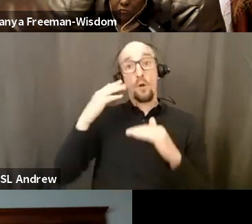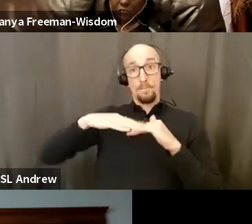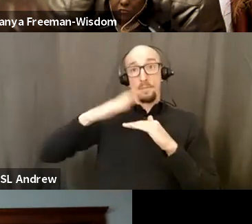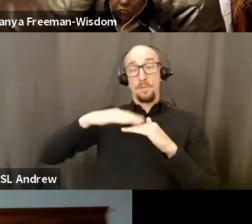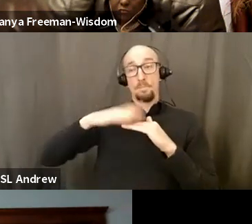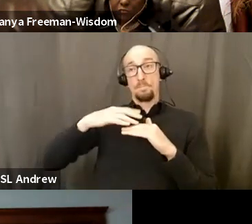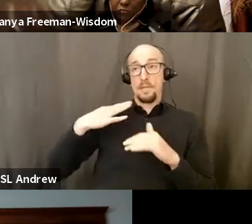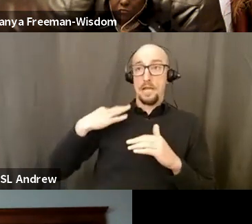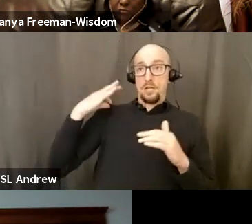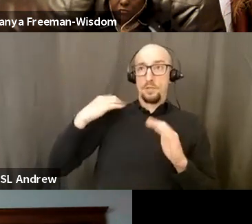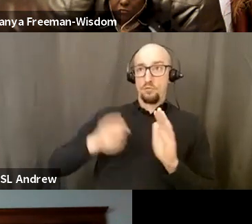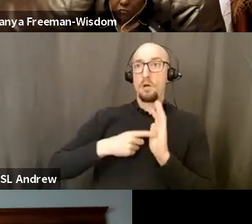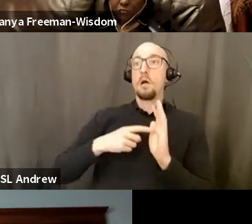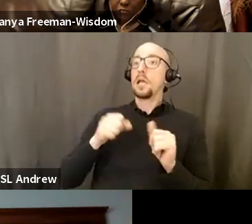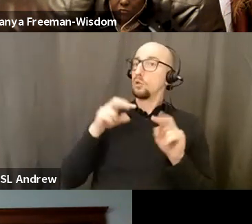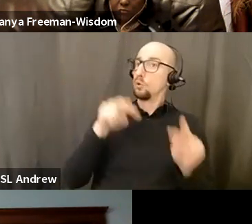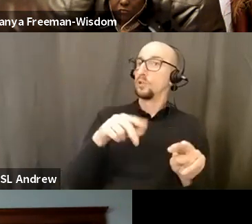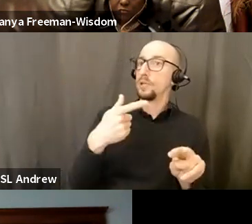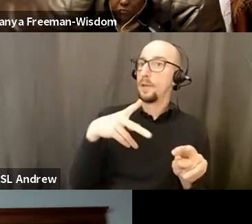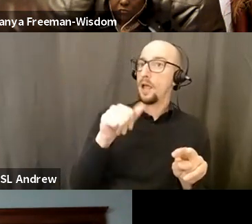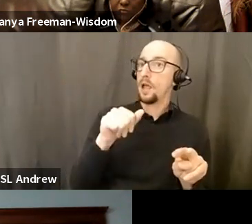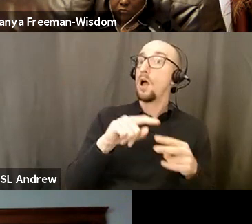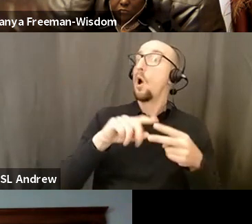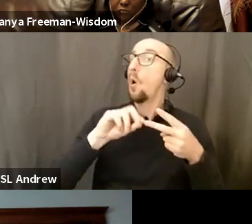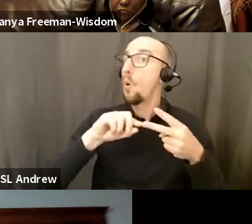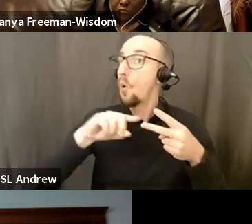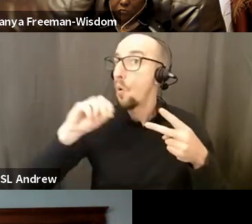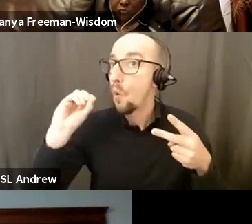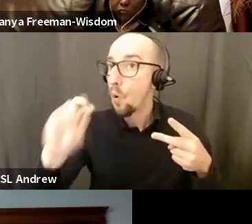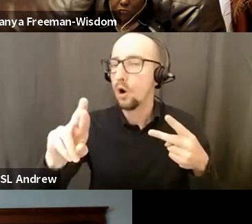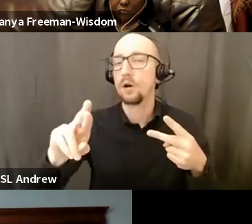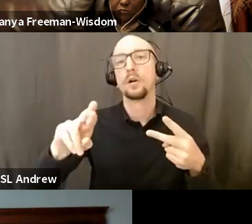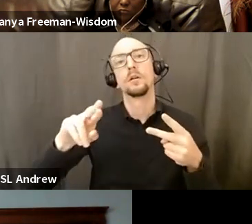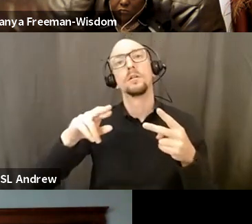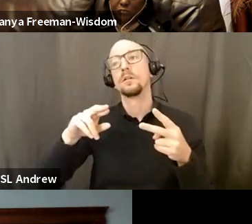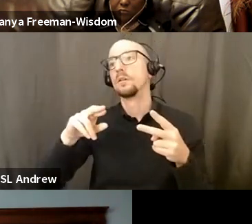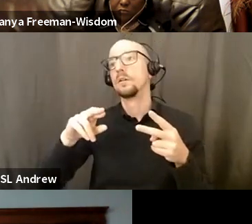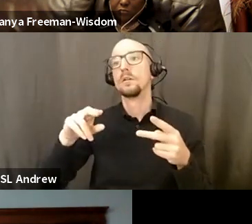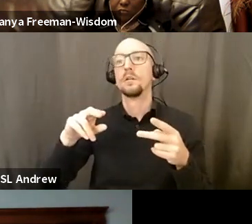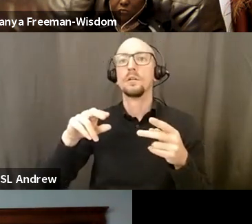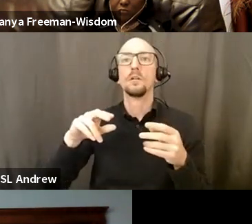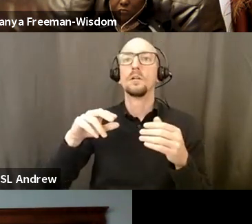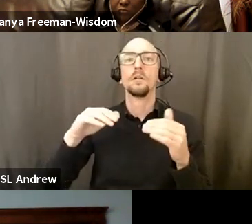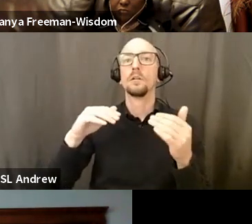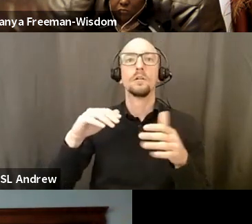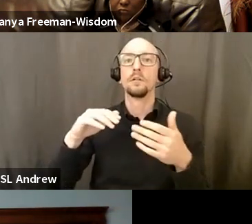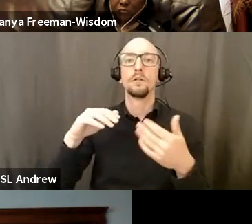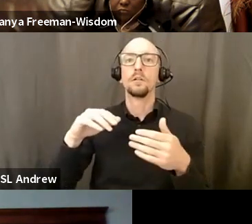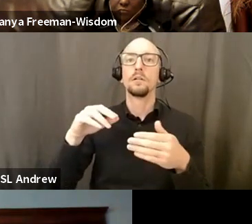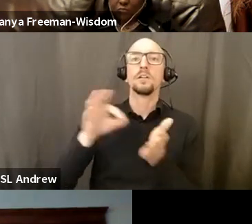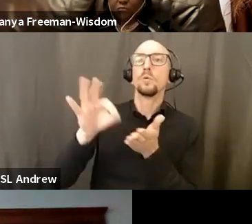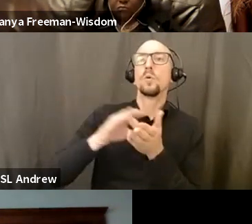we've discussed, or proficiency on the MCAS or whatever other test